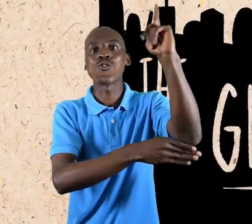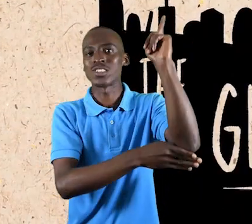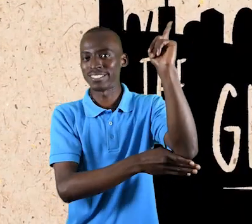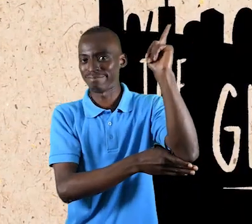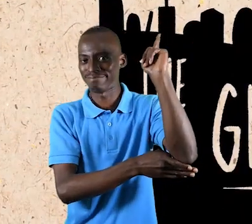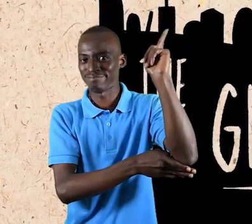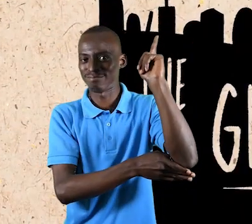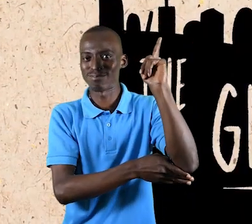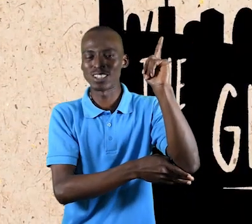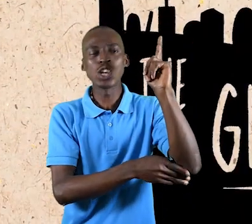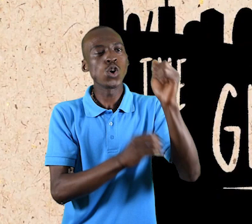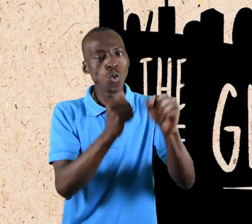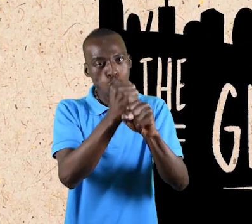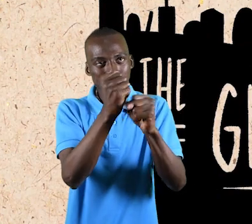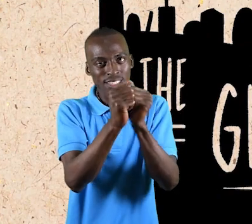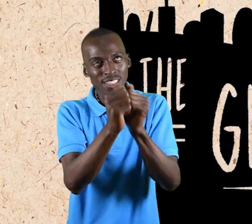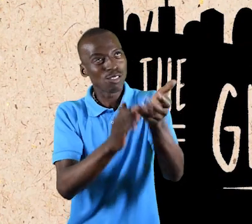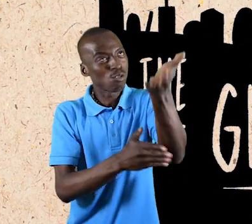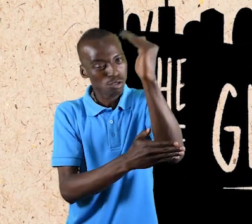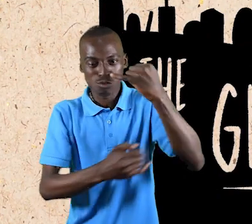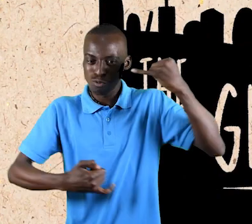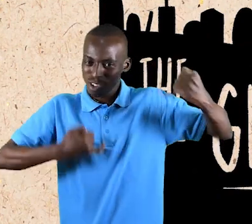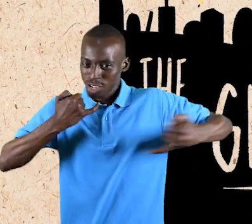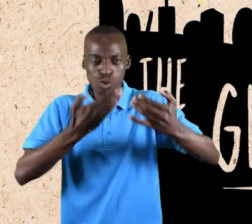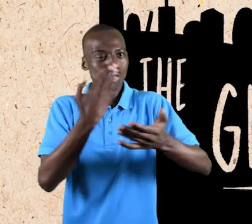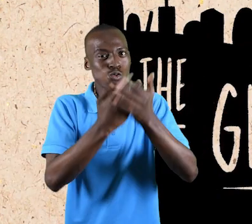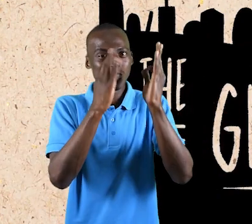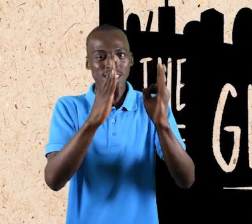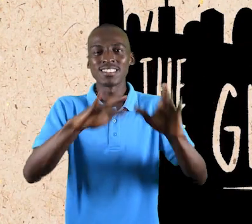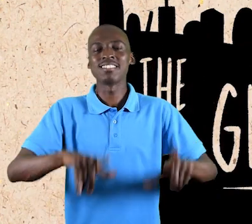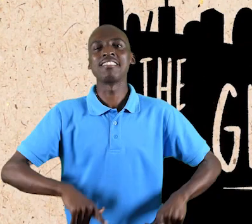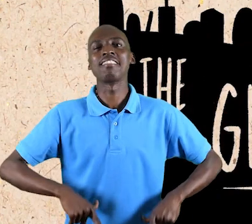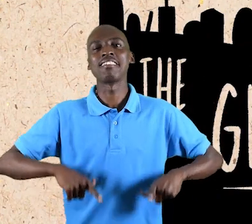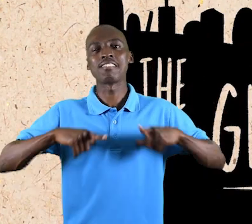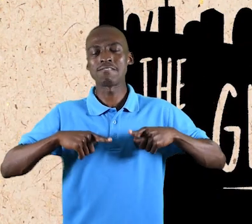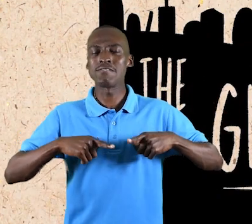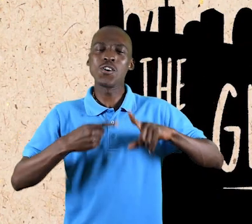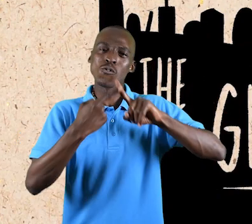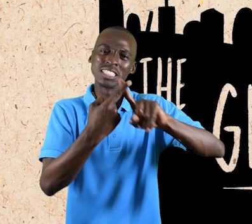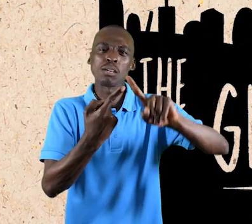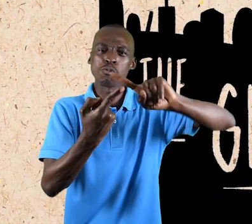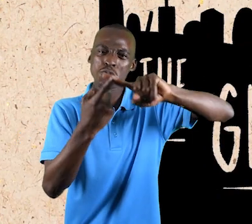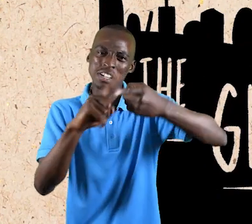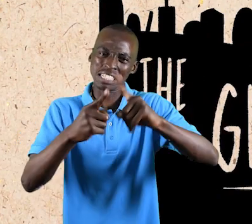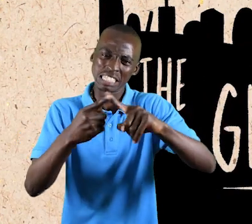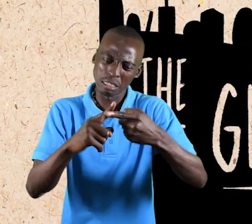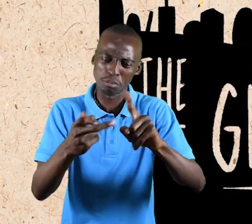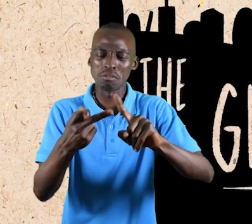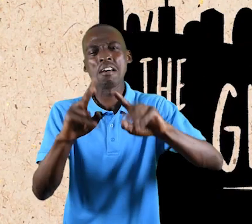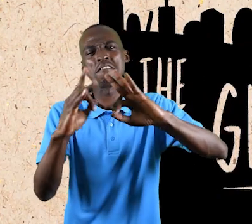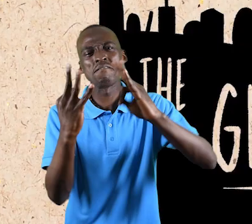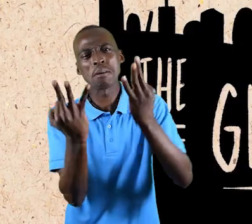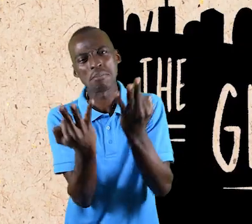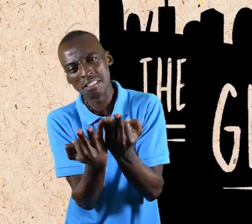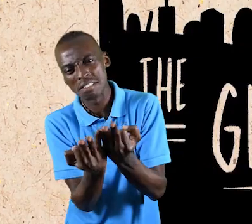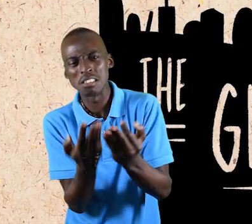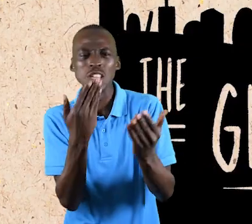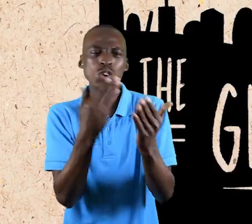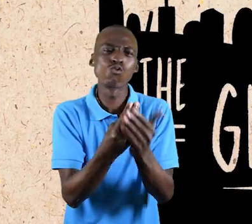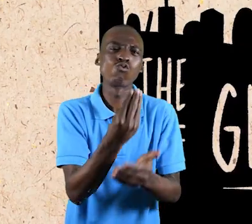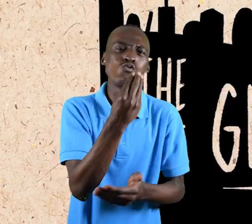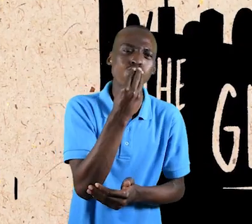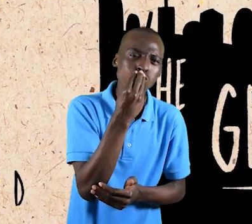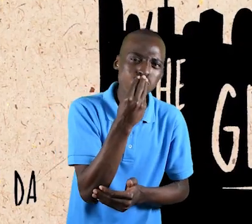the enjoyment of simple, good things in life, like friendship or family, a good meal,